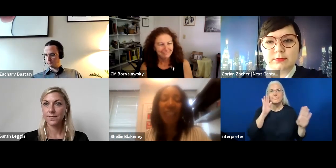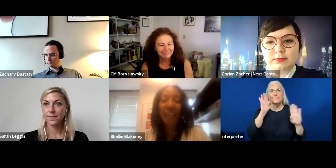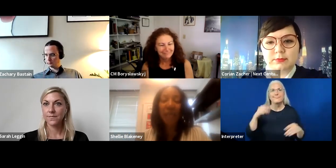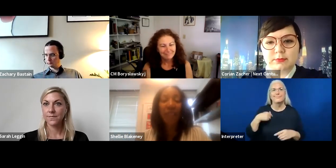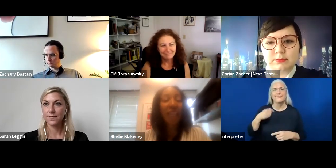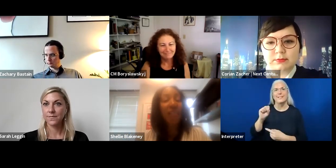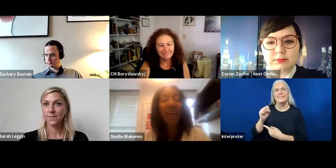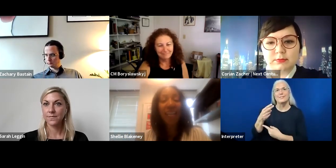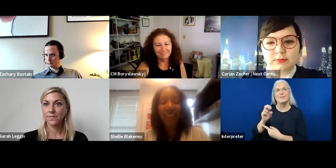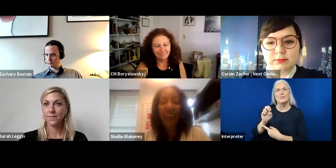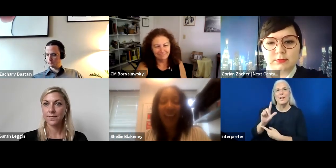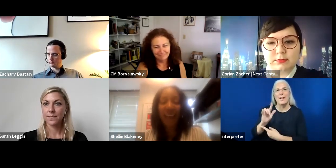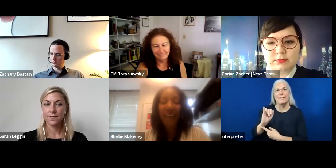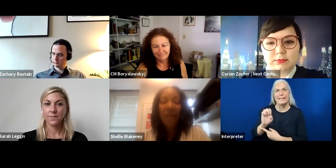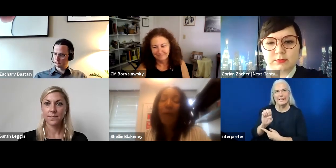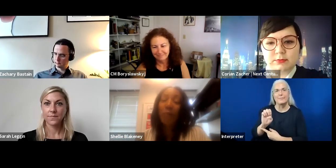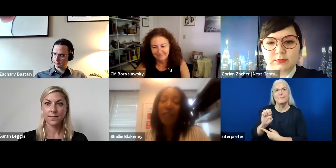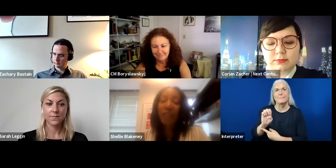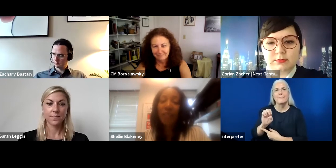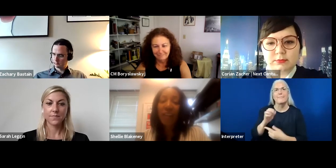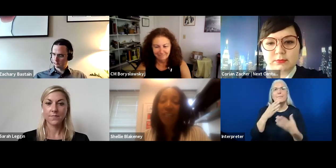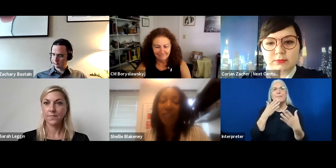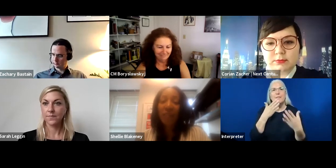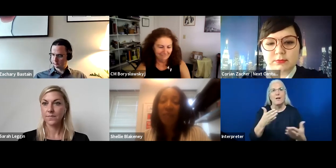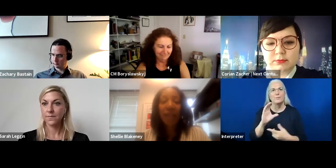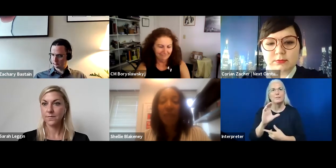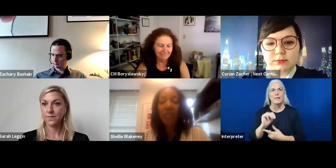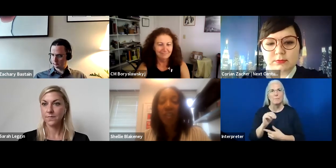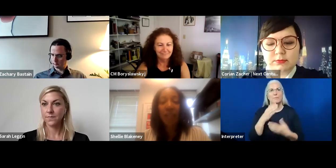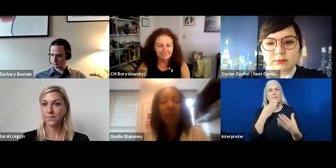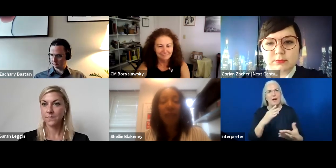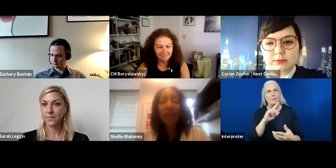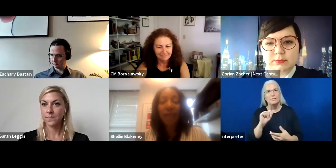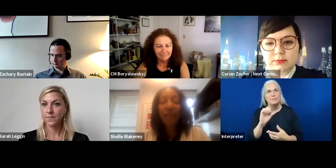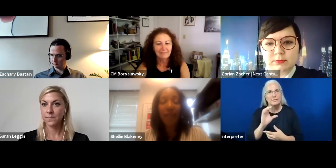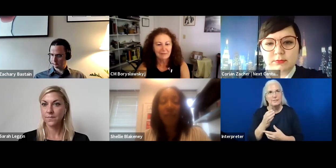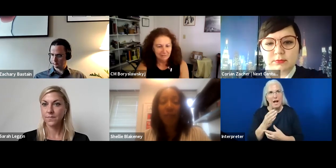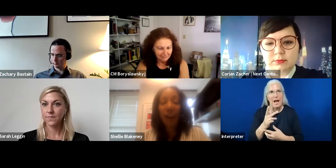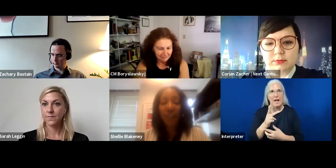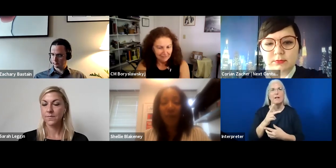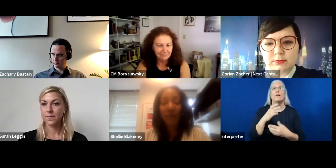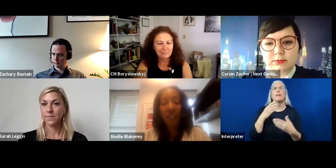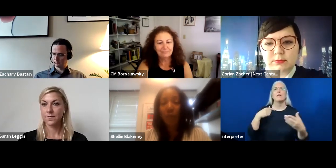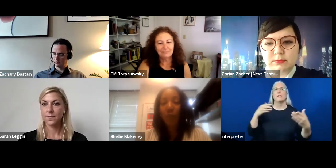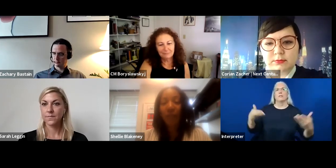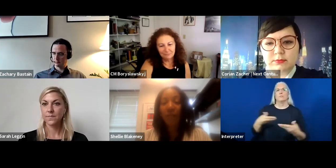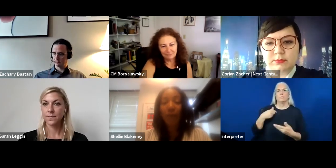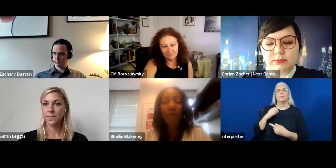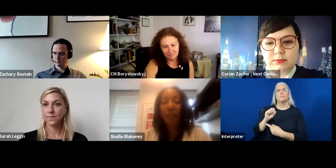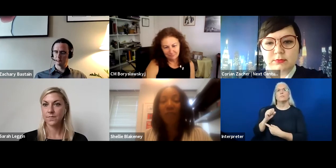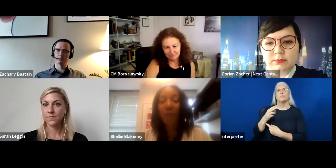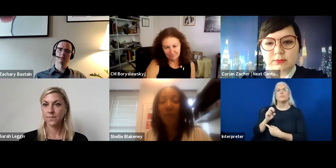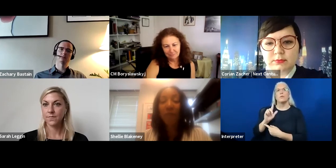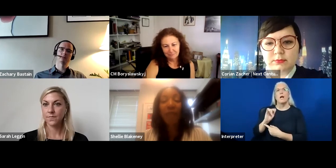you, CM, Sarah, and Zach. By way of introduction, my name is Shelly Blakeney, and I'm a director with T-Mobile's